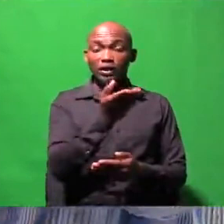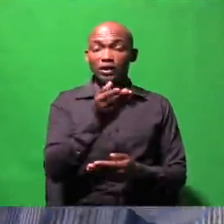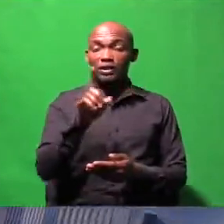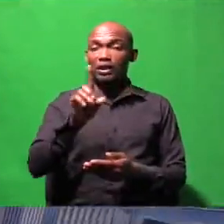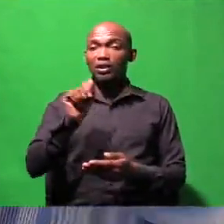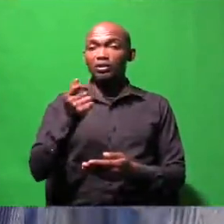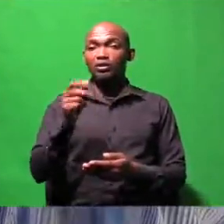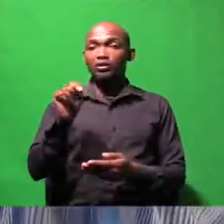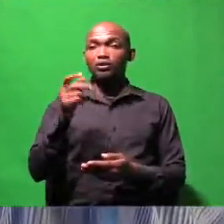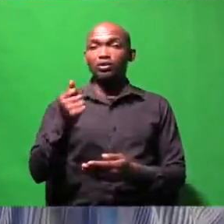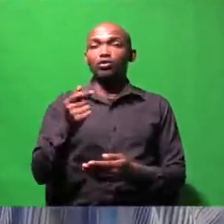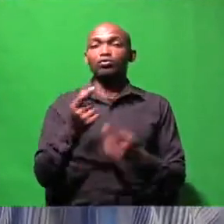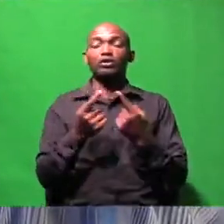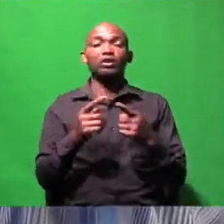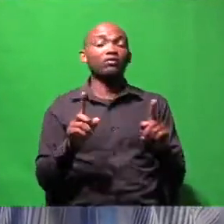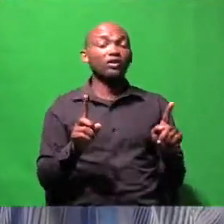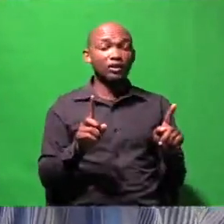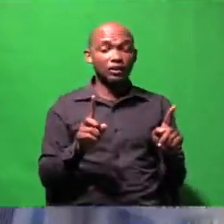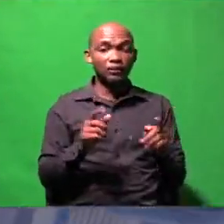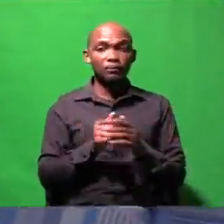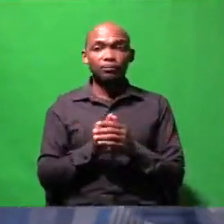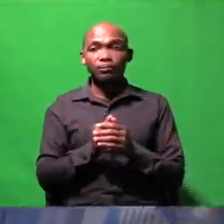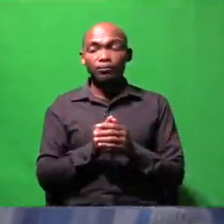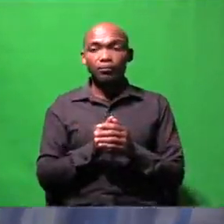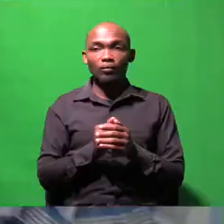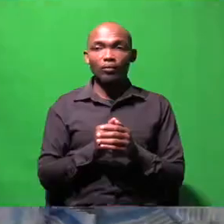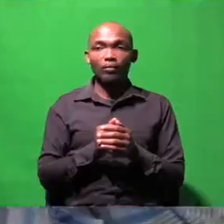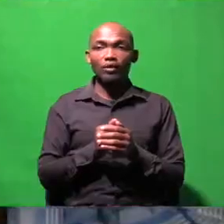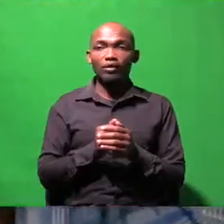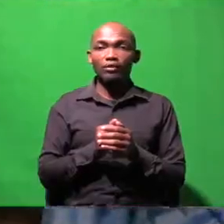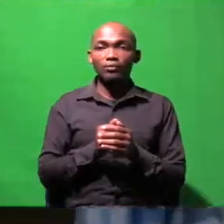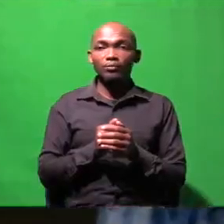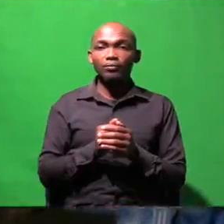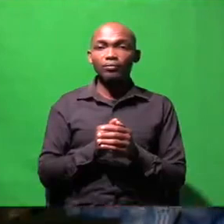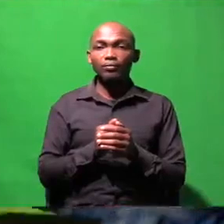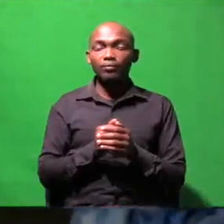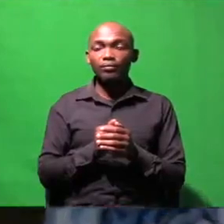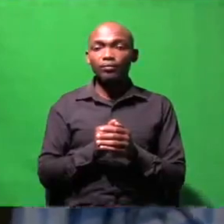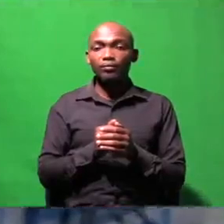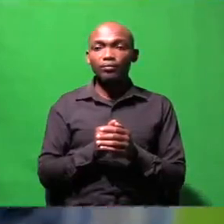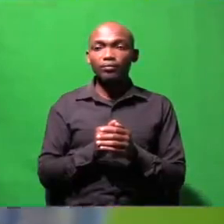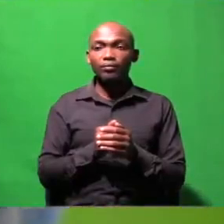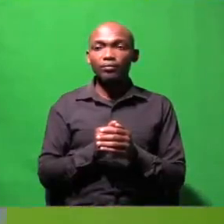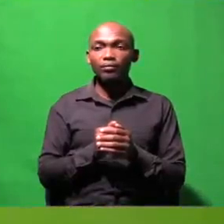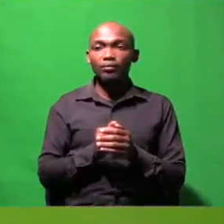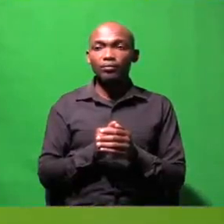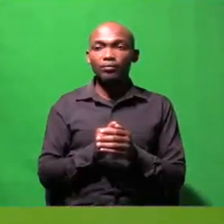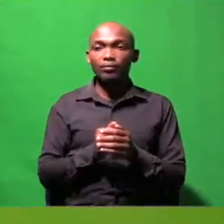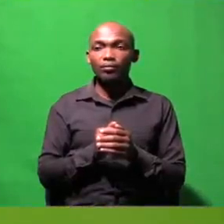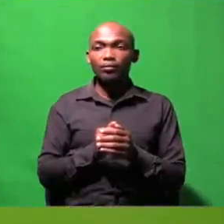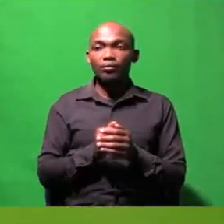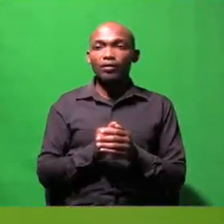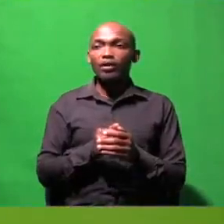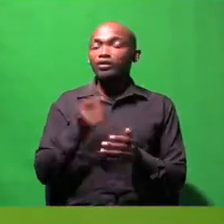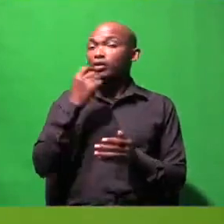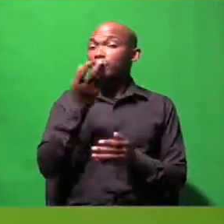be, whereby atom can be destroyed. So directly we have atom